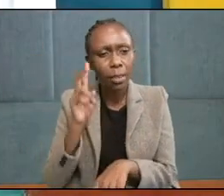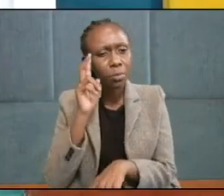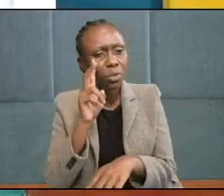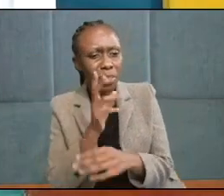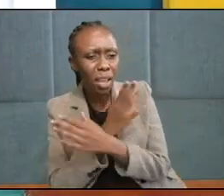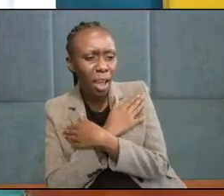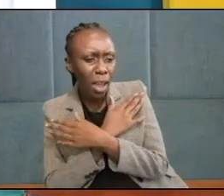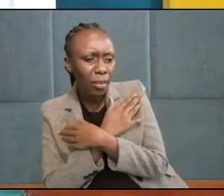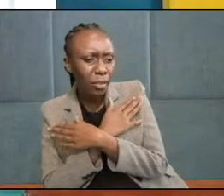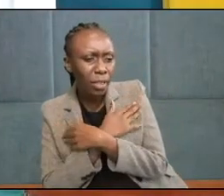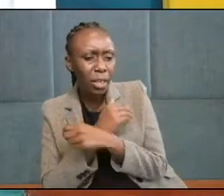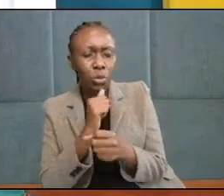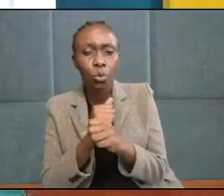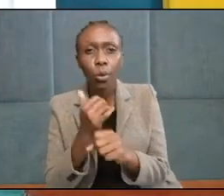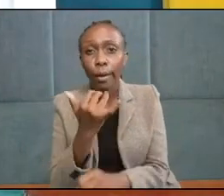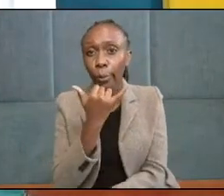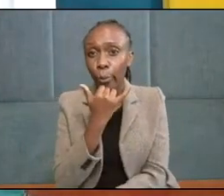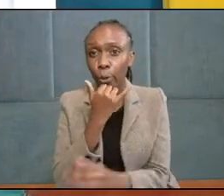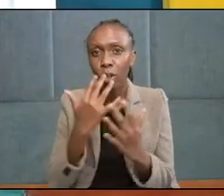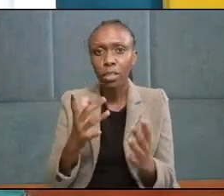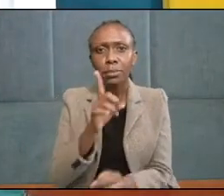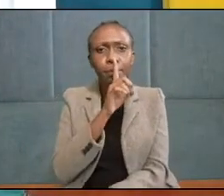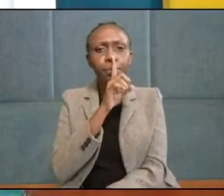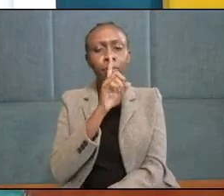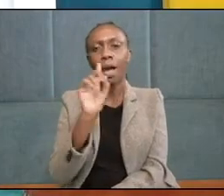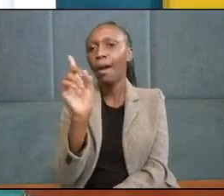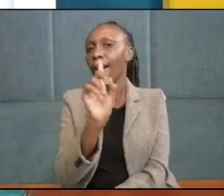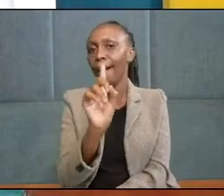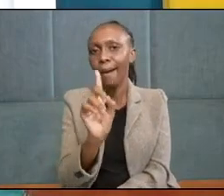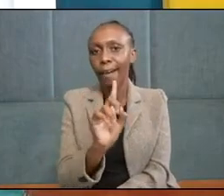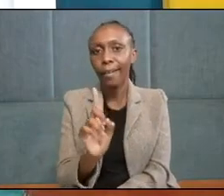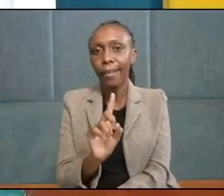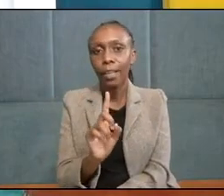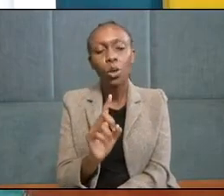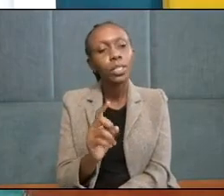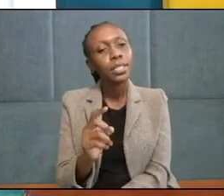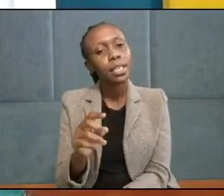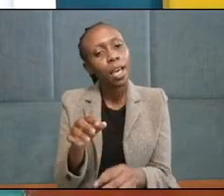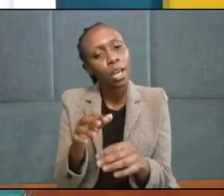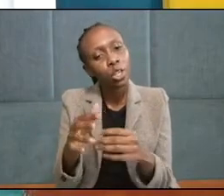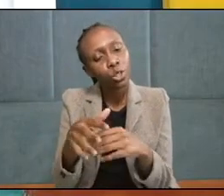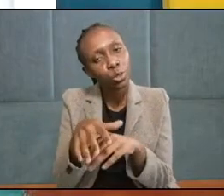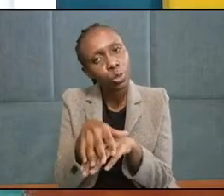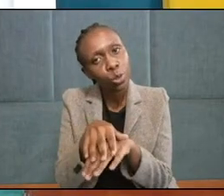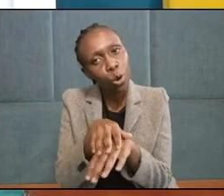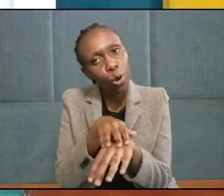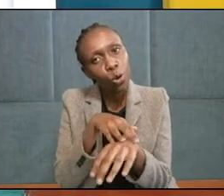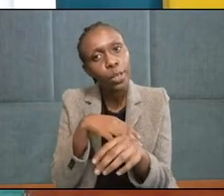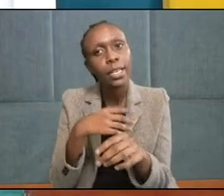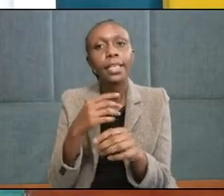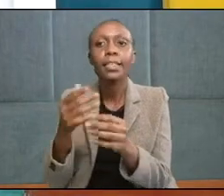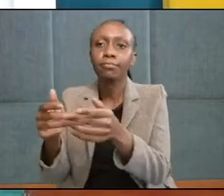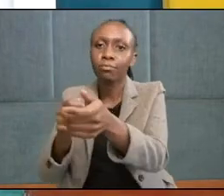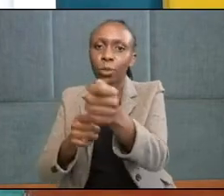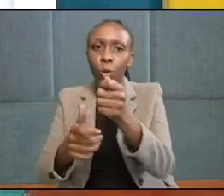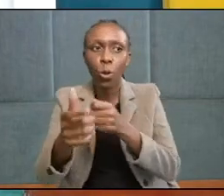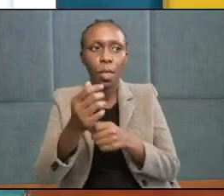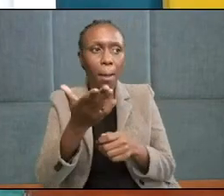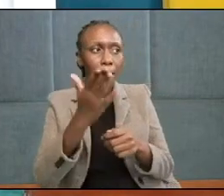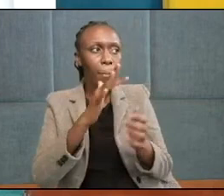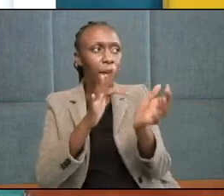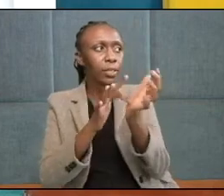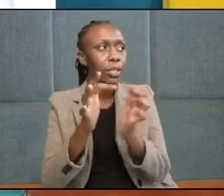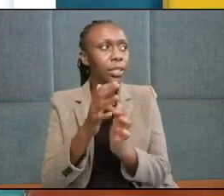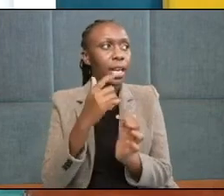going astray, we should not keep quiet, but we should gently bring them back to Jesus and tell them that